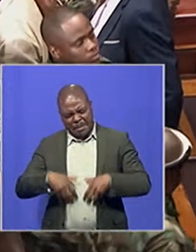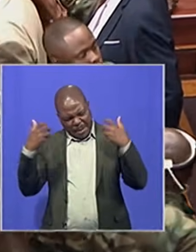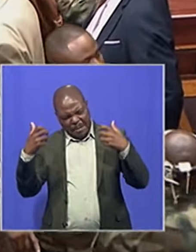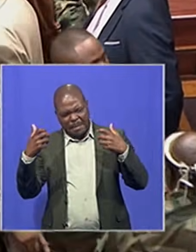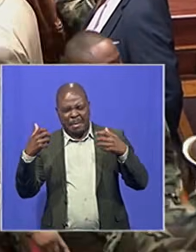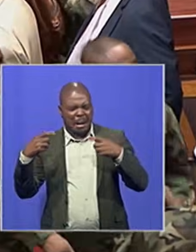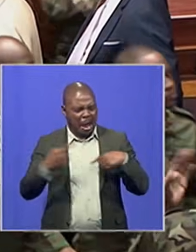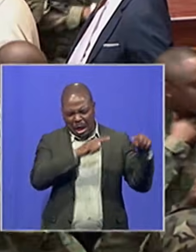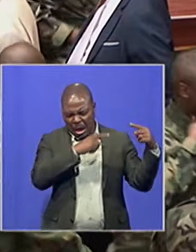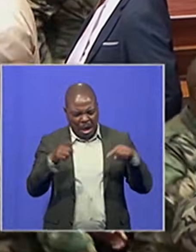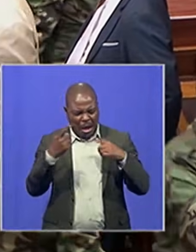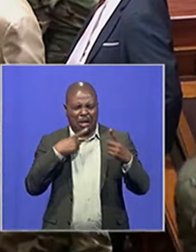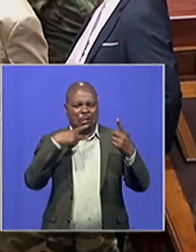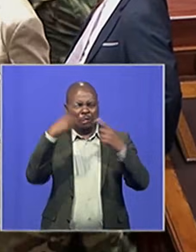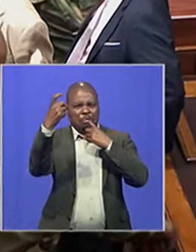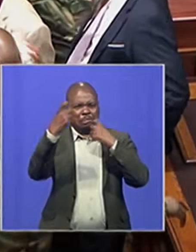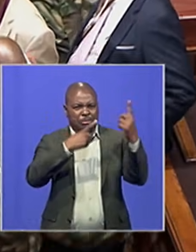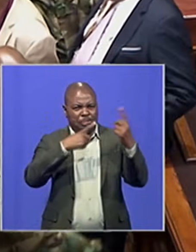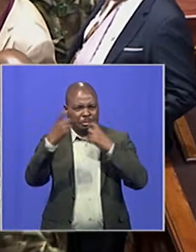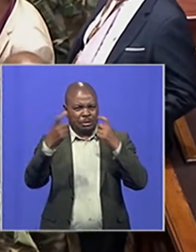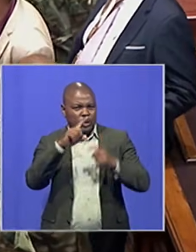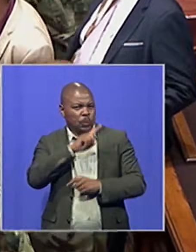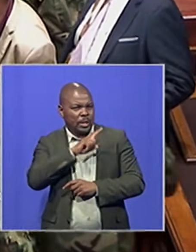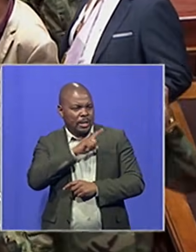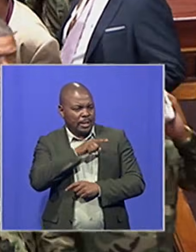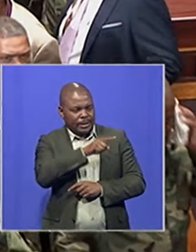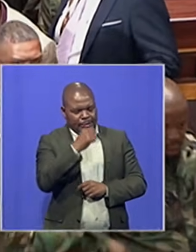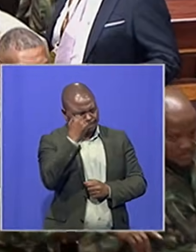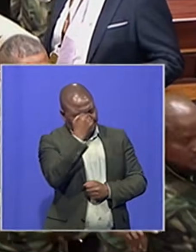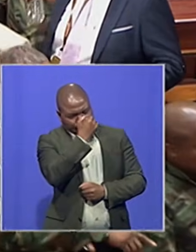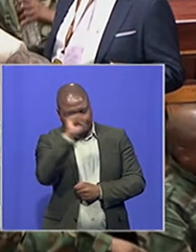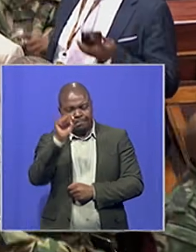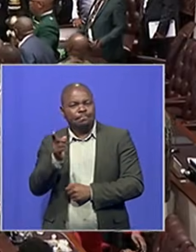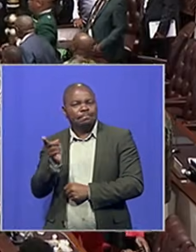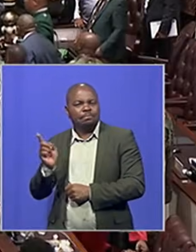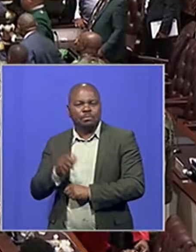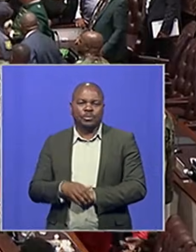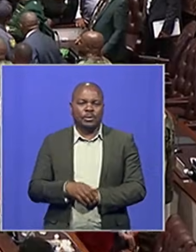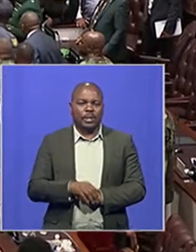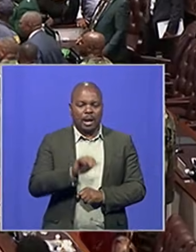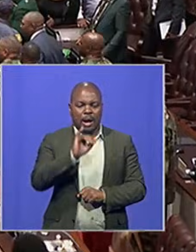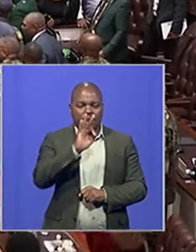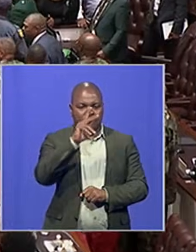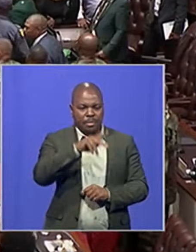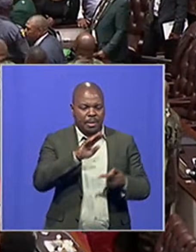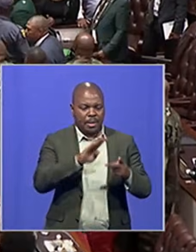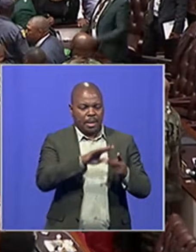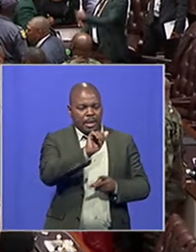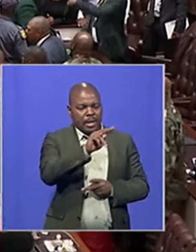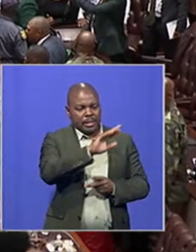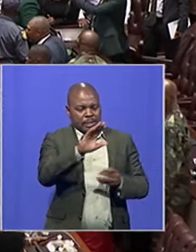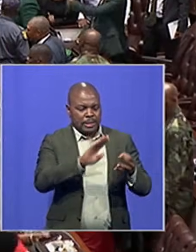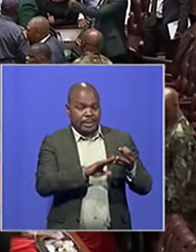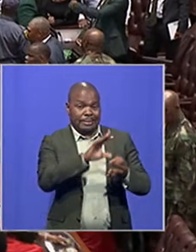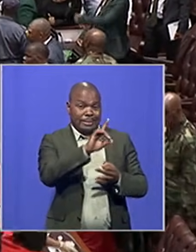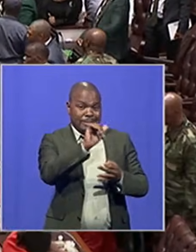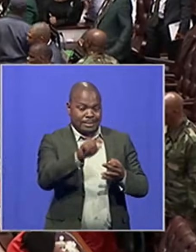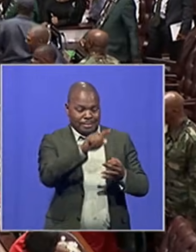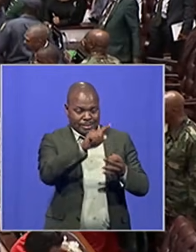tsamaiso eno ka go goeletsa e le go supa ke makgatlhanong ya bona. IFP, ANC le DA